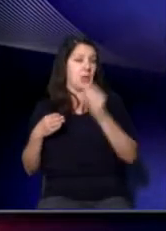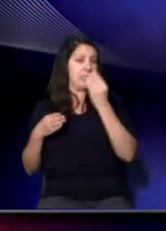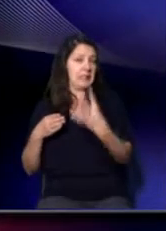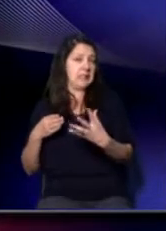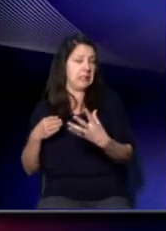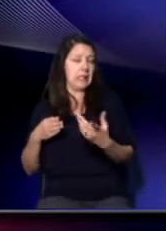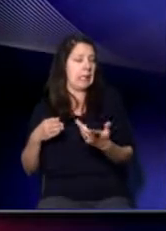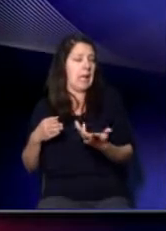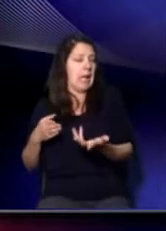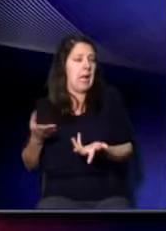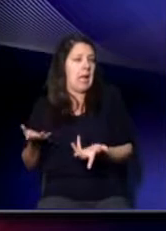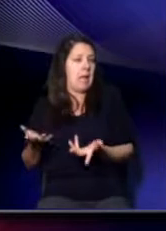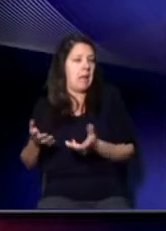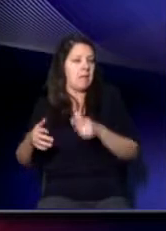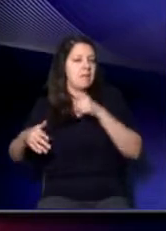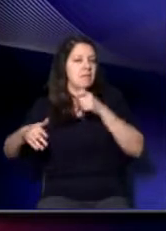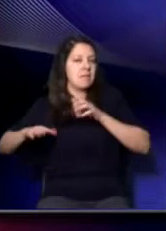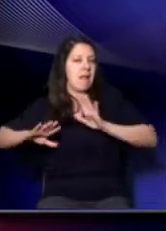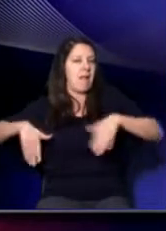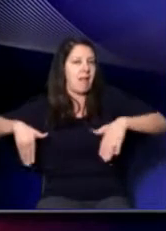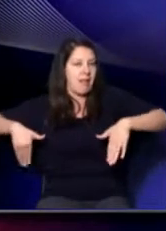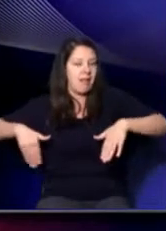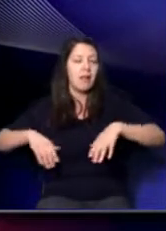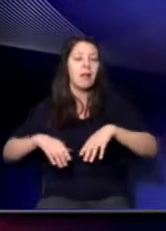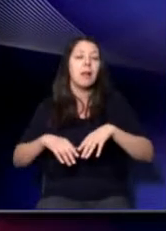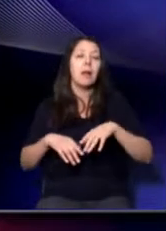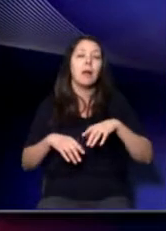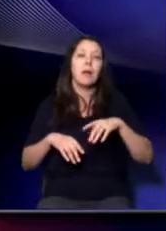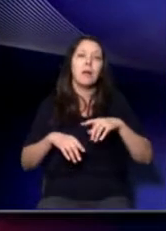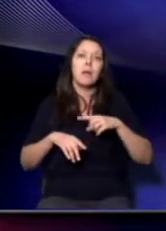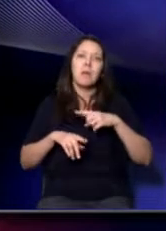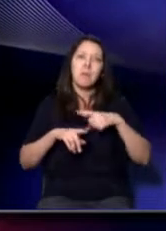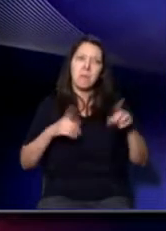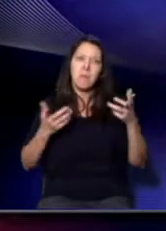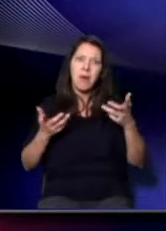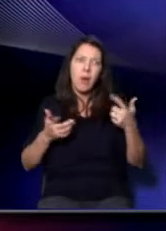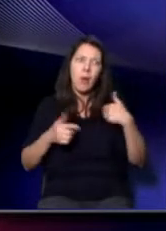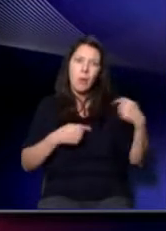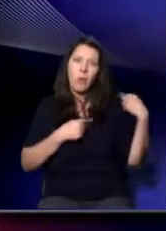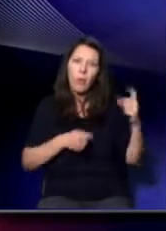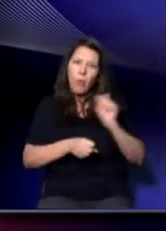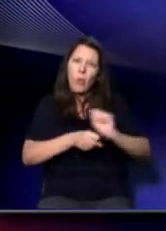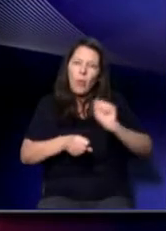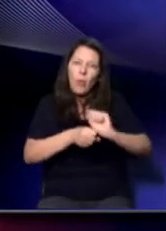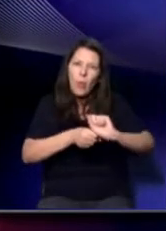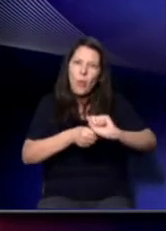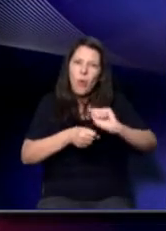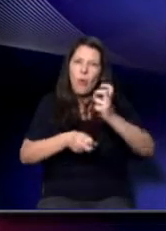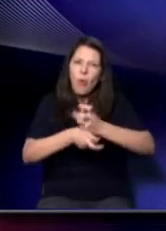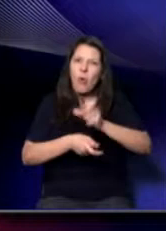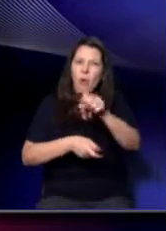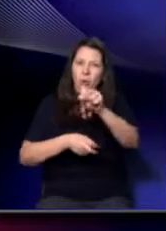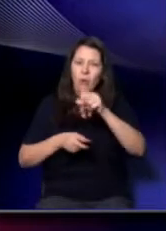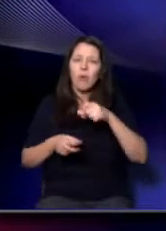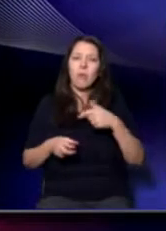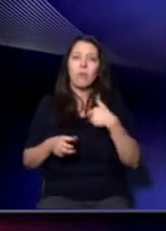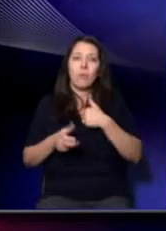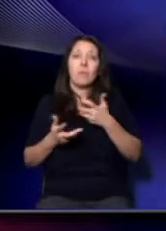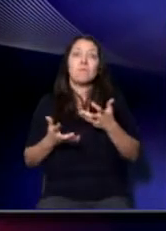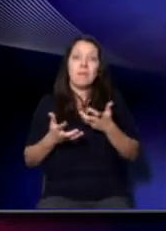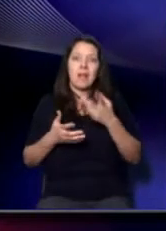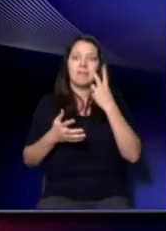yet, but that doesn't mean we're not working very hard to get to some of those